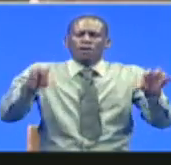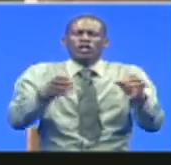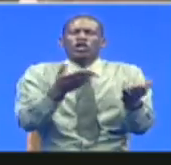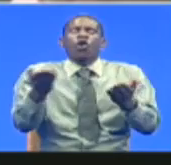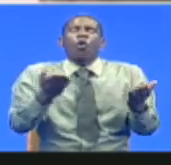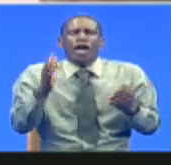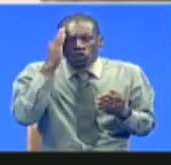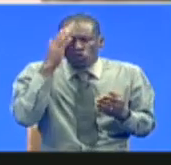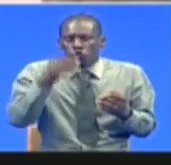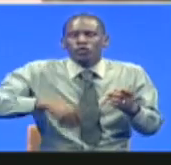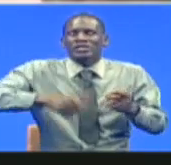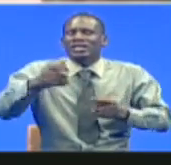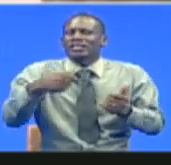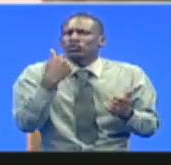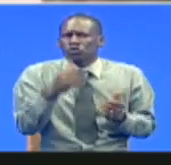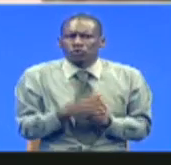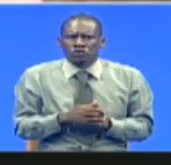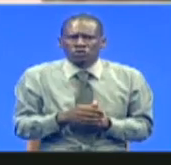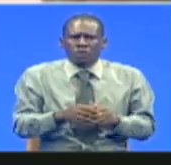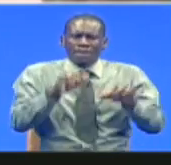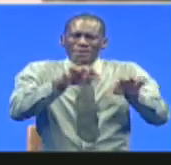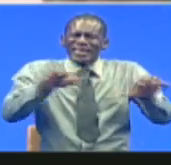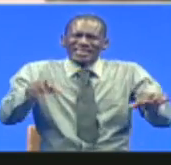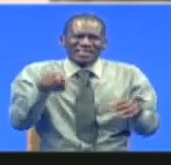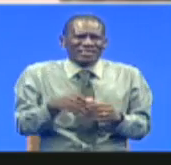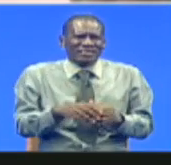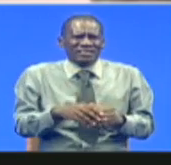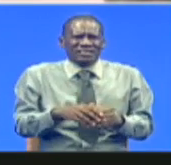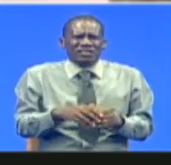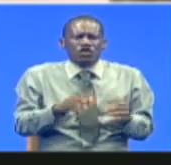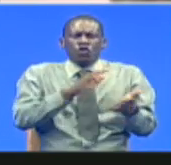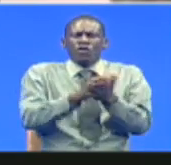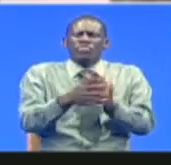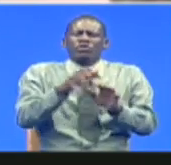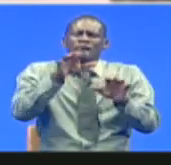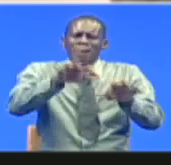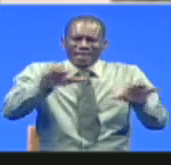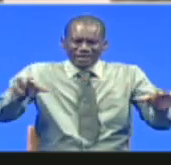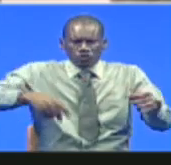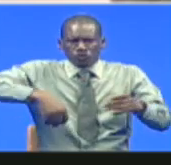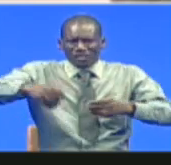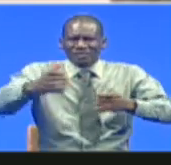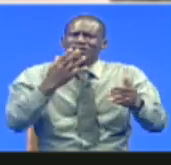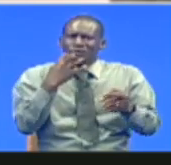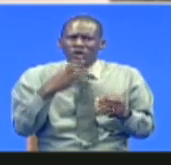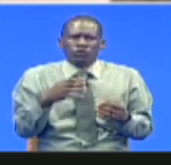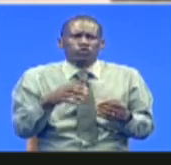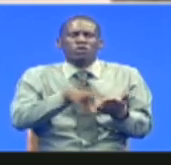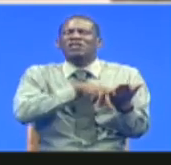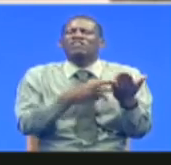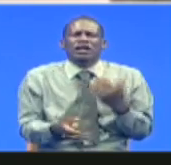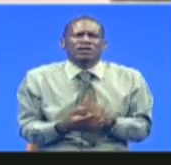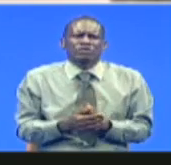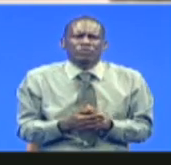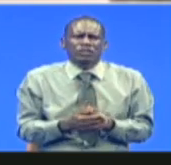utauzia. Soko ni kila kitu, marketing. Without the market, we are doomed, isn't it? Vitu